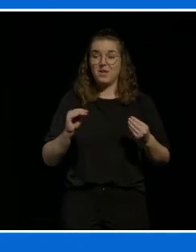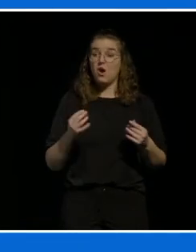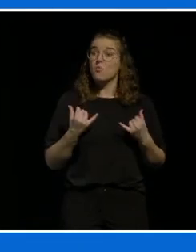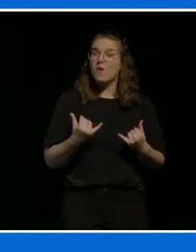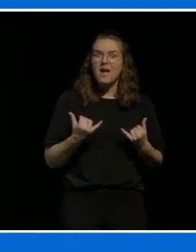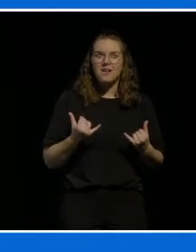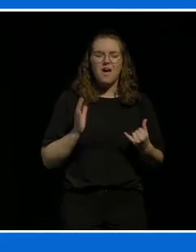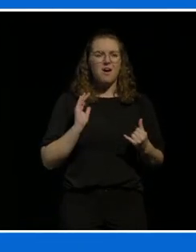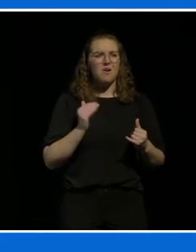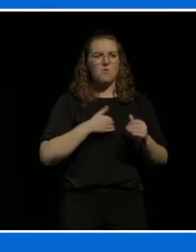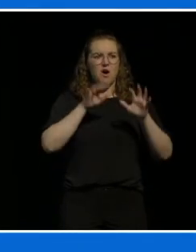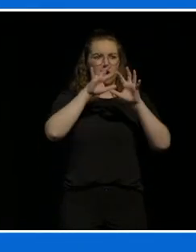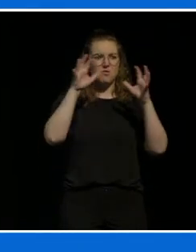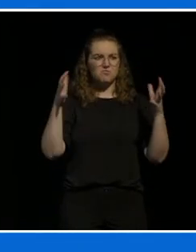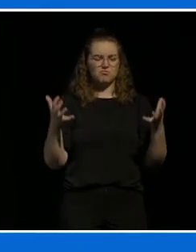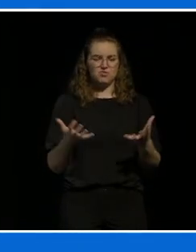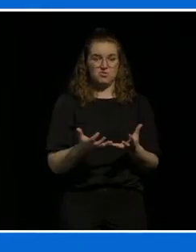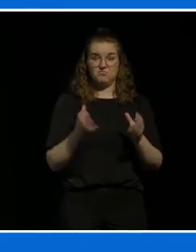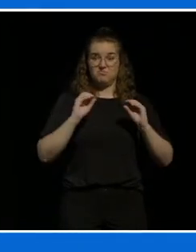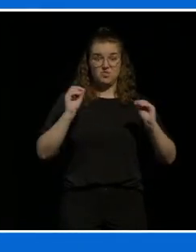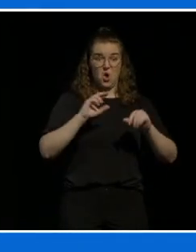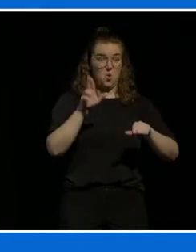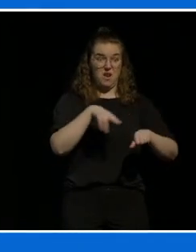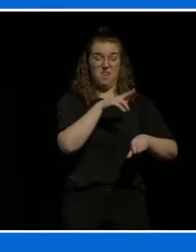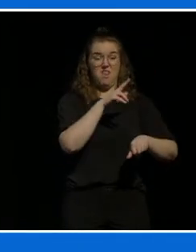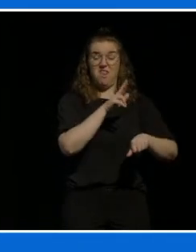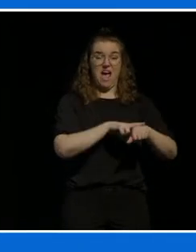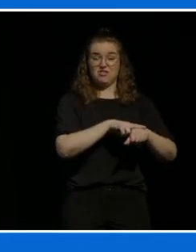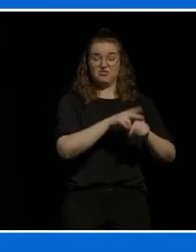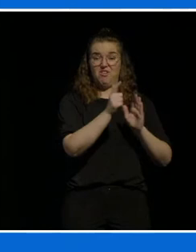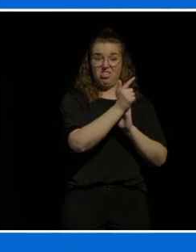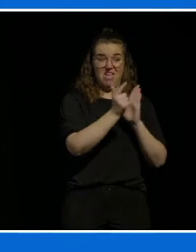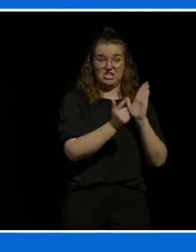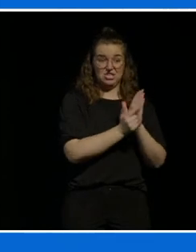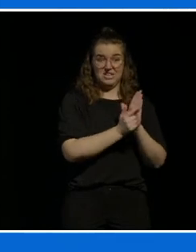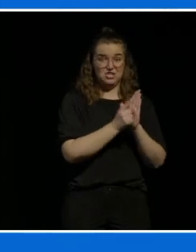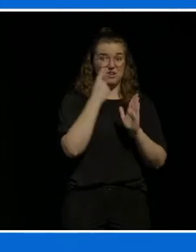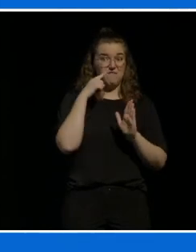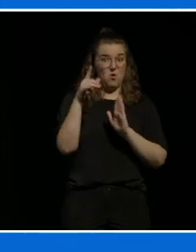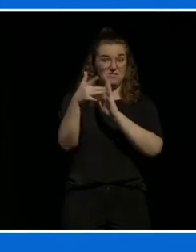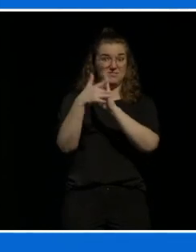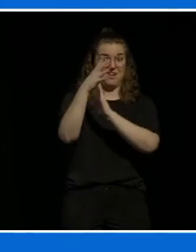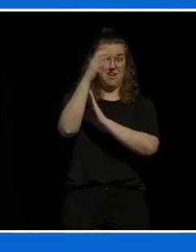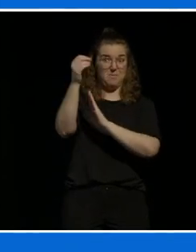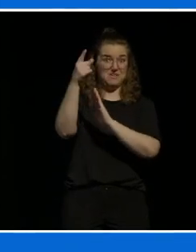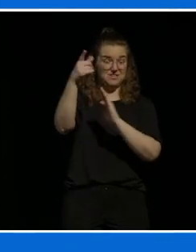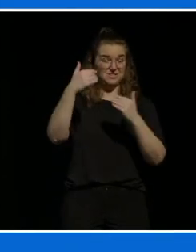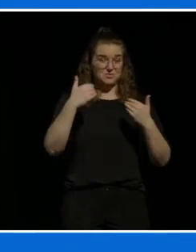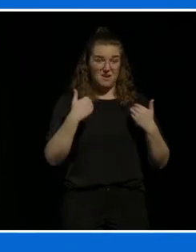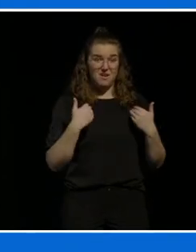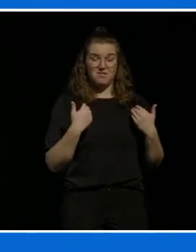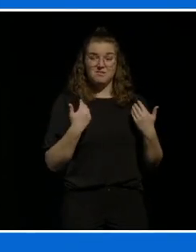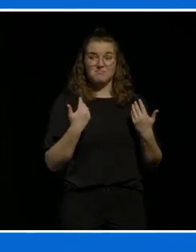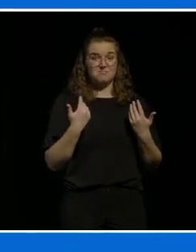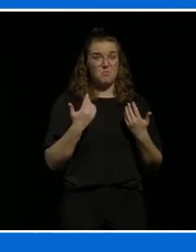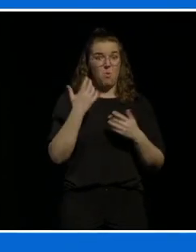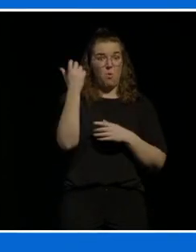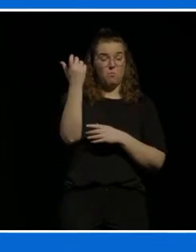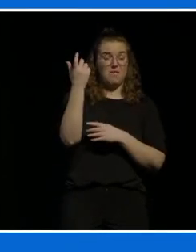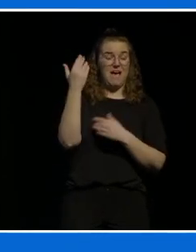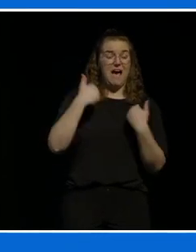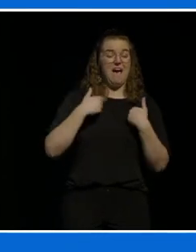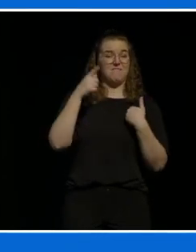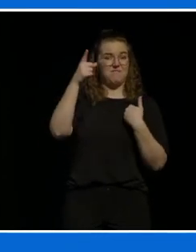living in a world where there hasn't been a national legislation since 1998 that holds tech accountable, is we are fighting to have tech have the